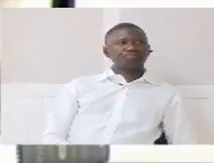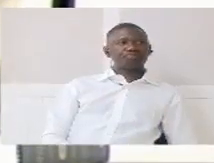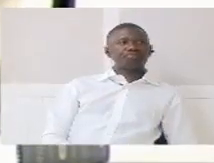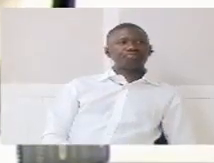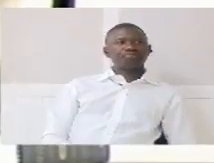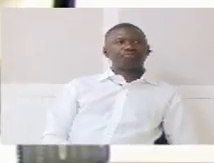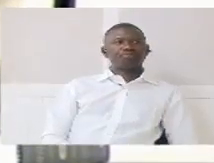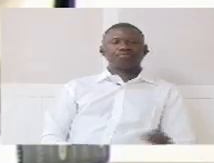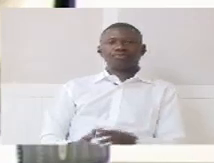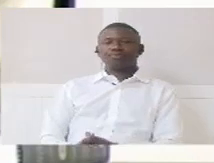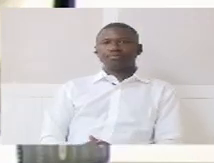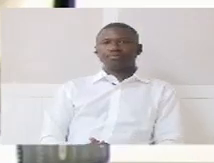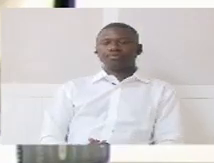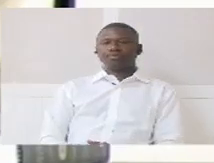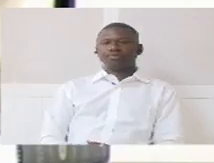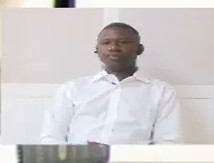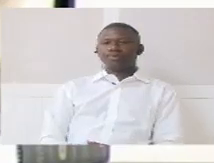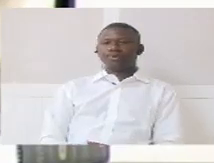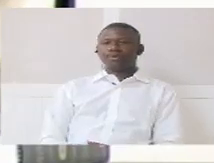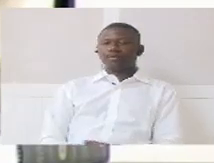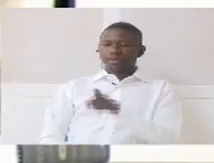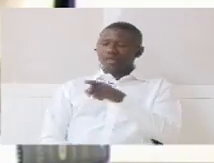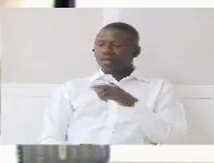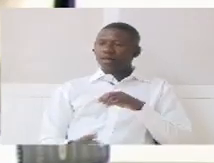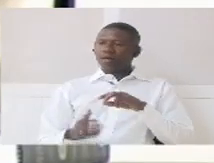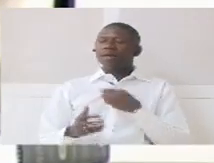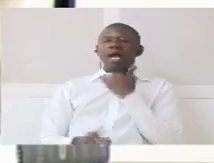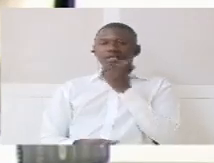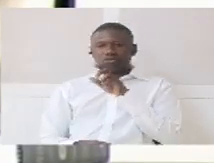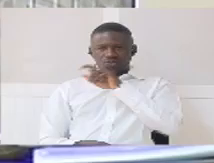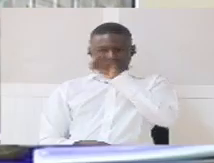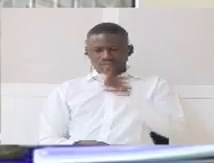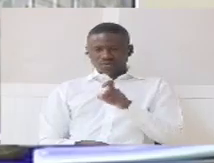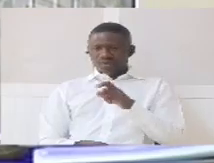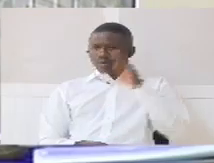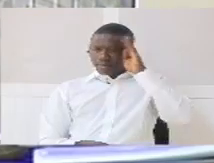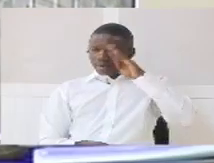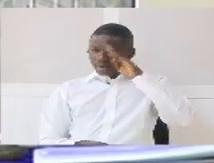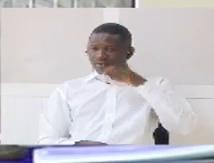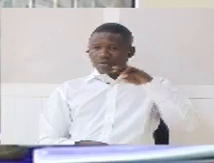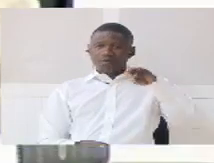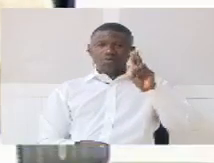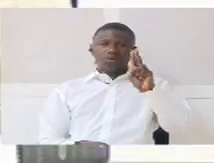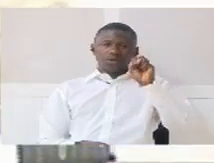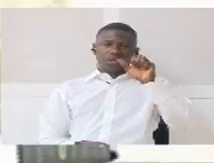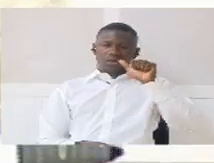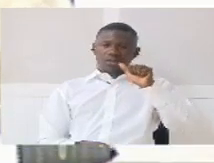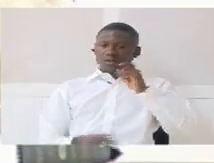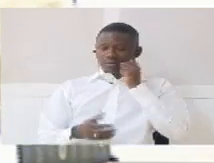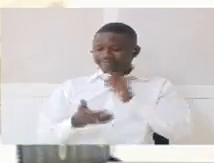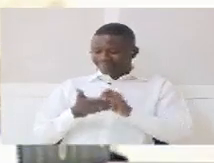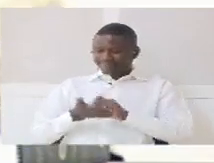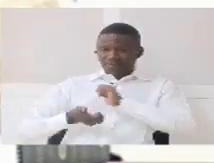yalong kole senea. Was the pardon gazetted? Wala milawa yamfo ya safer le koi nyanta safer la nyamimba. Yalo gazette nye woman